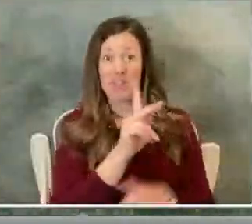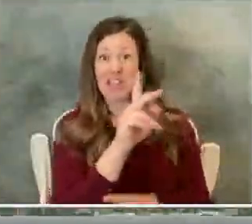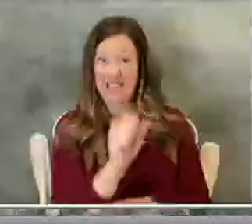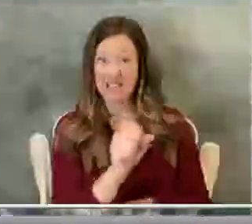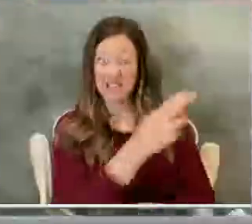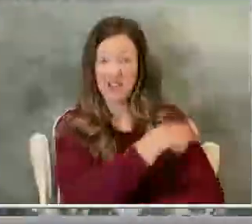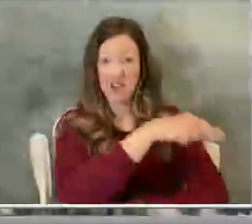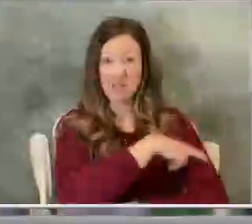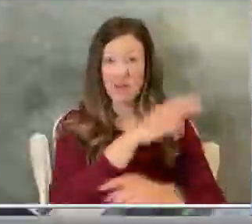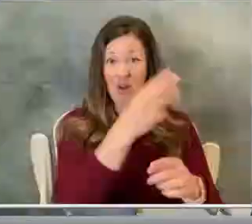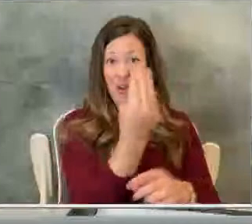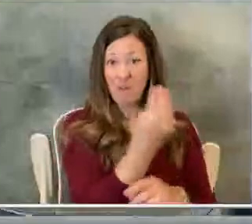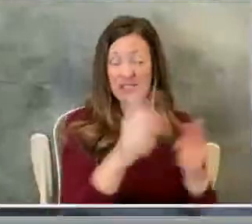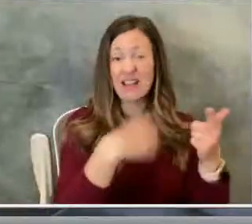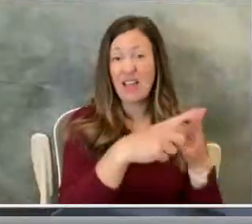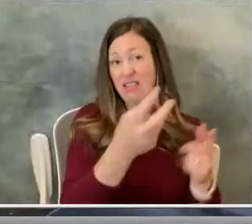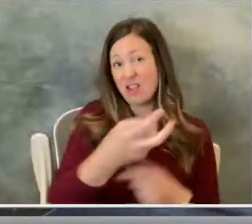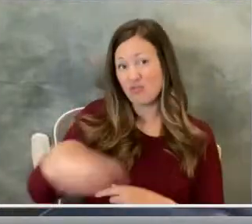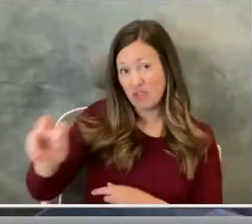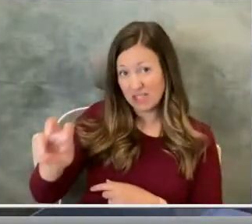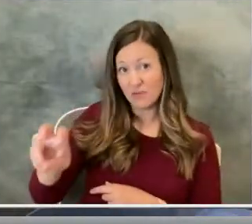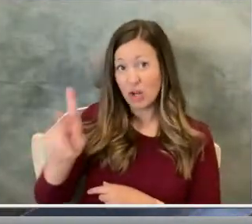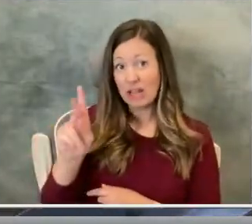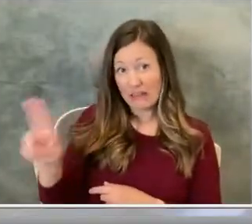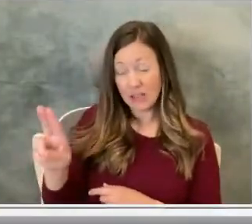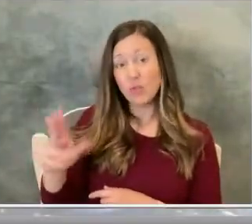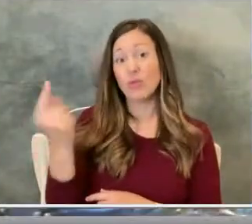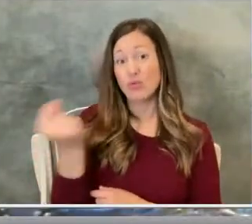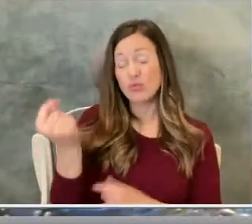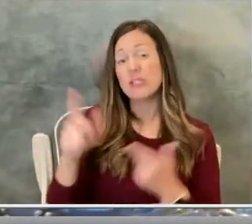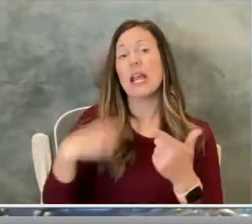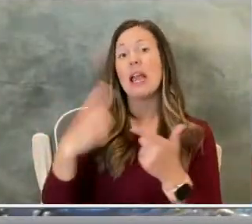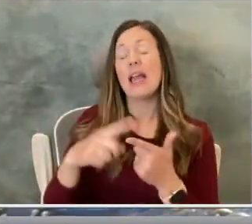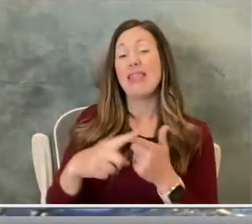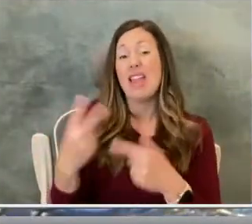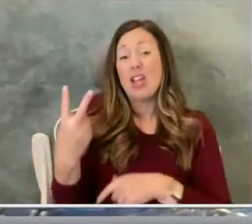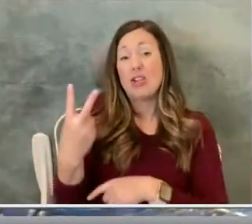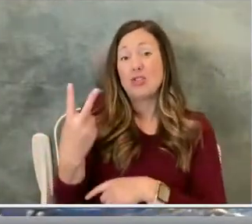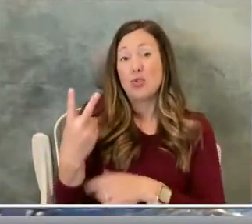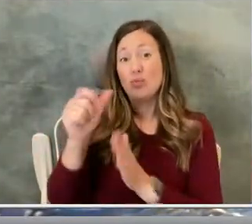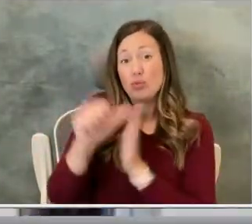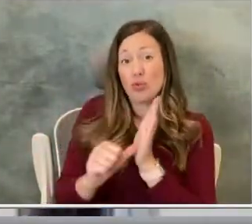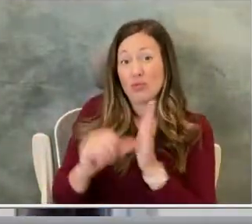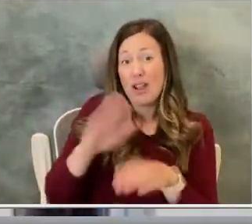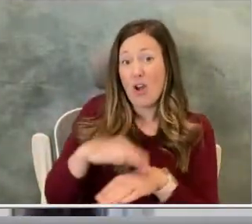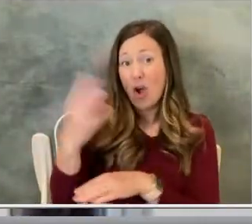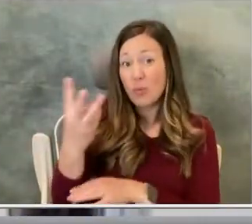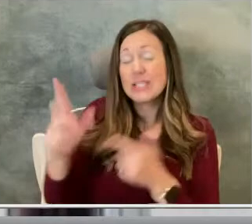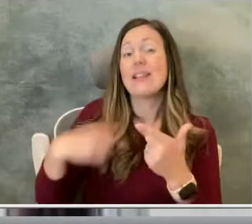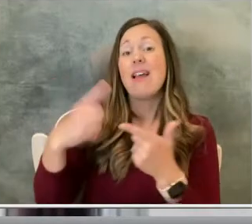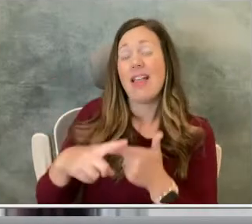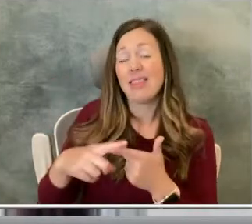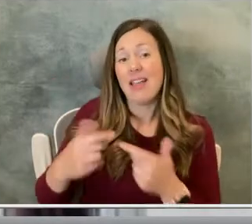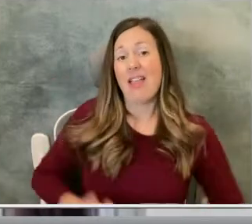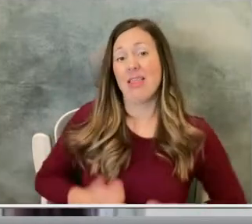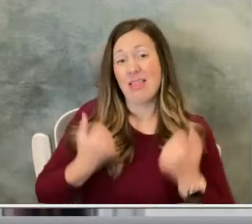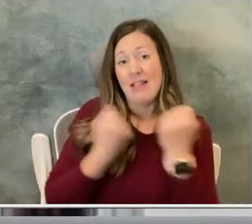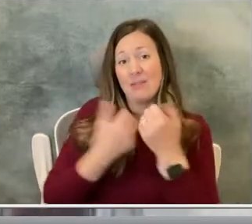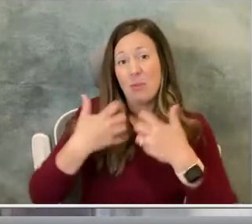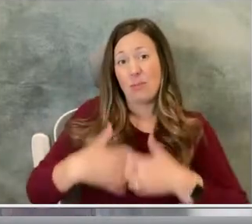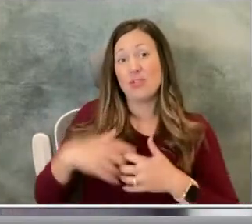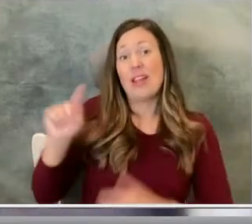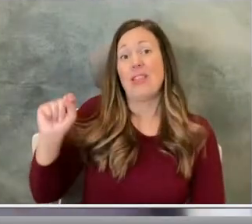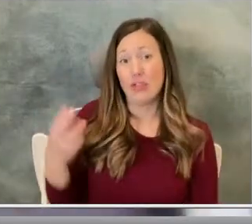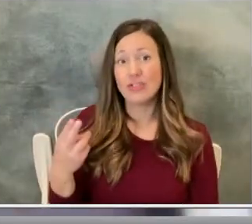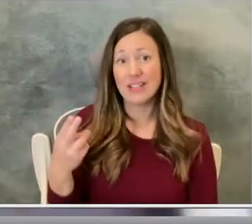University of Kansas Health System on Tuesday, underwent 2 surgeries Wednesday, and placed on life support Thursday. That Saturday